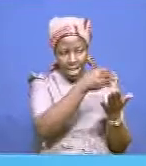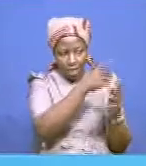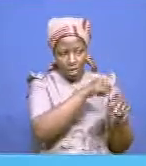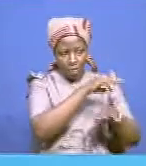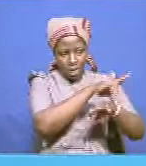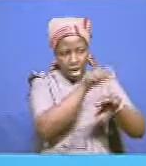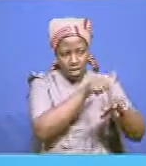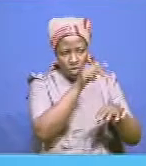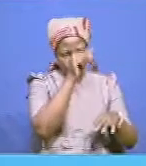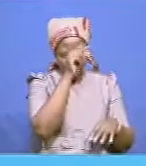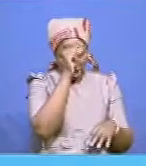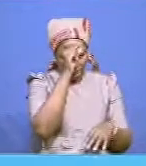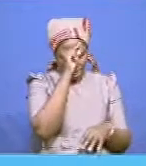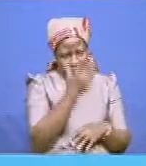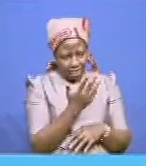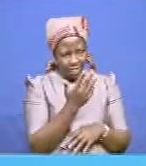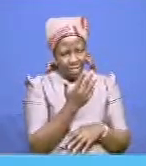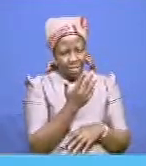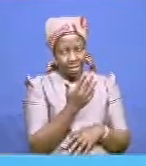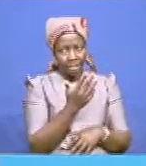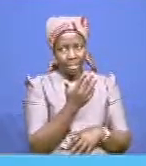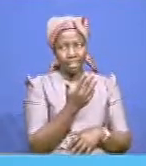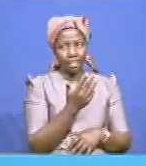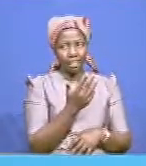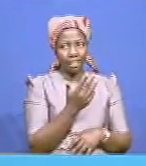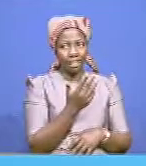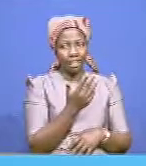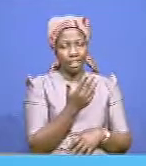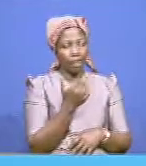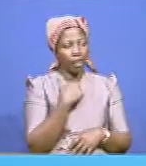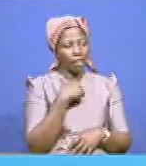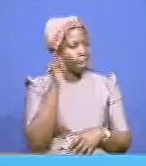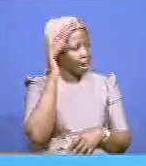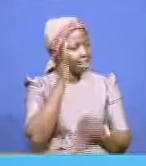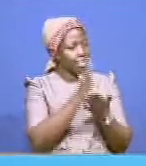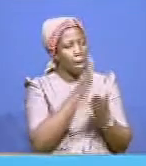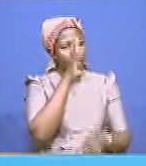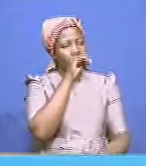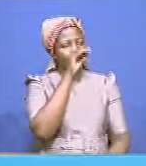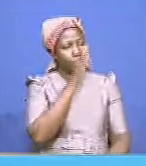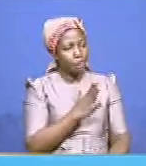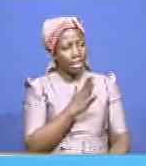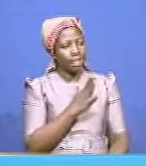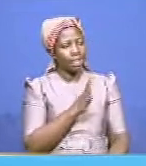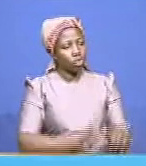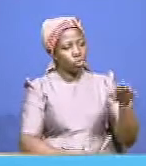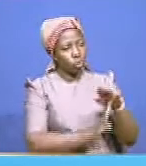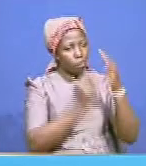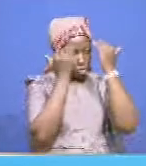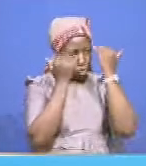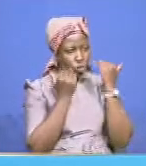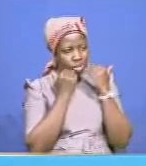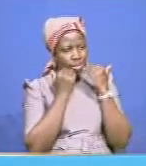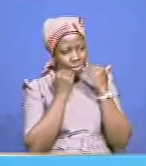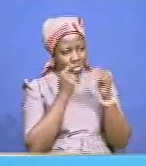the national government. We had some speakers at the Supreme Court while I was